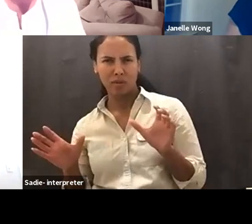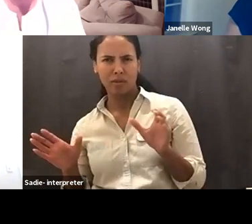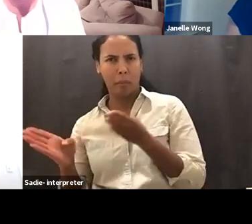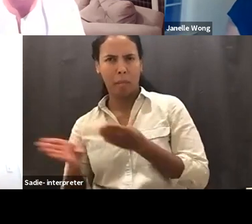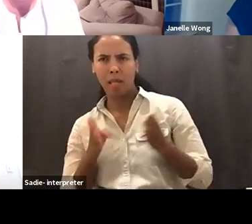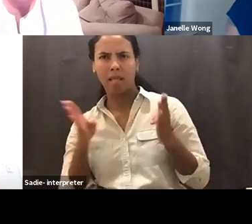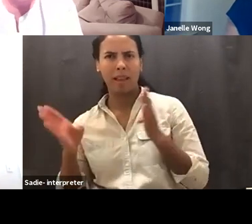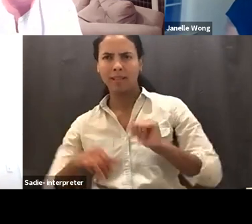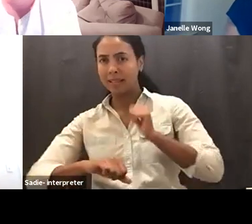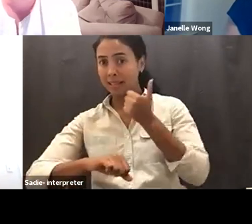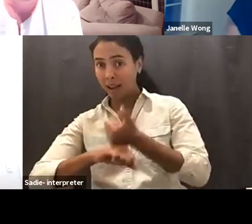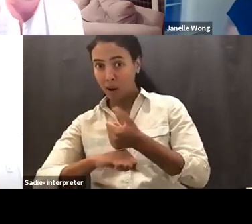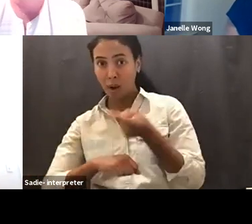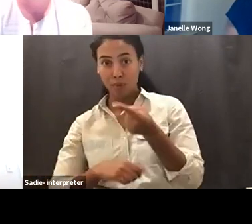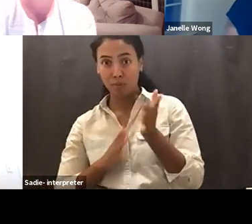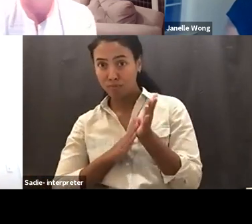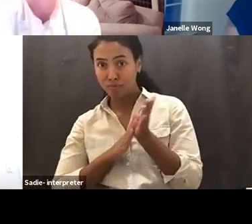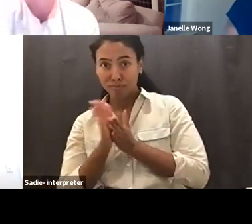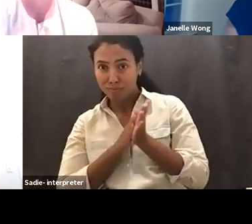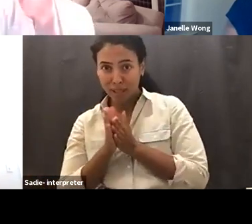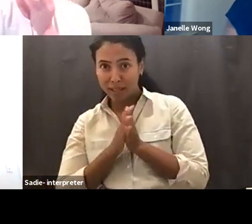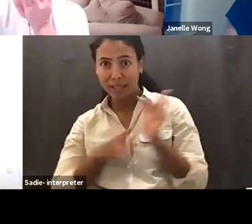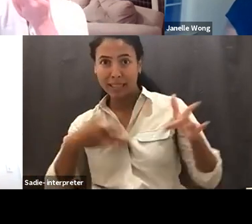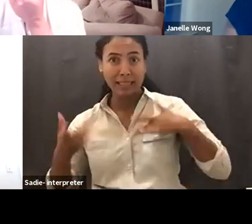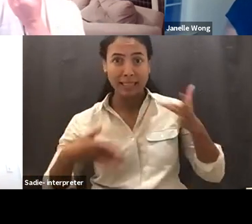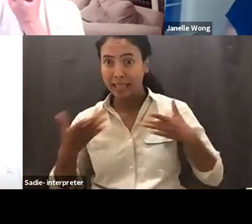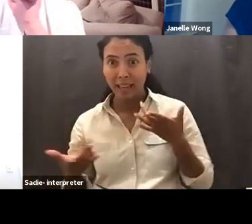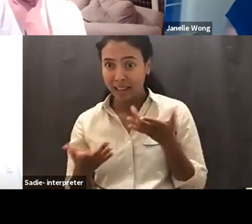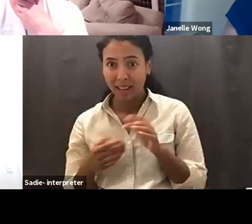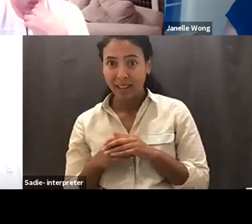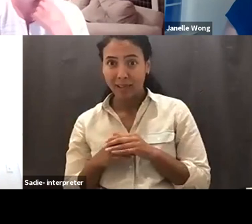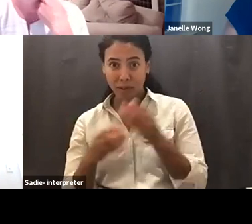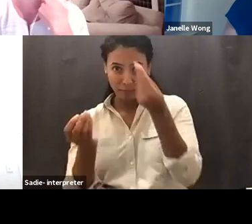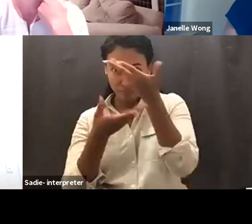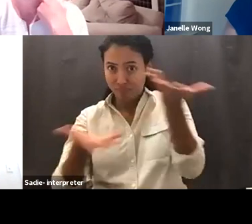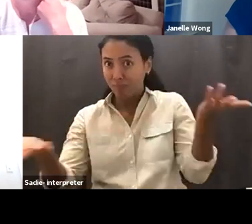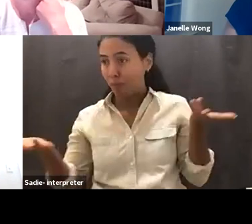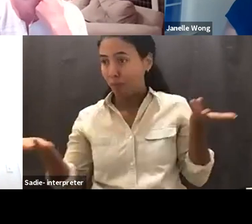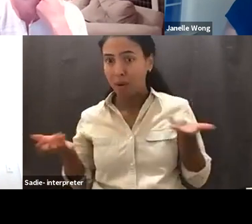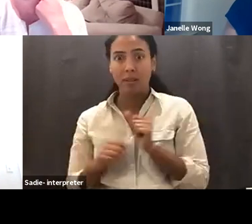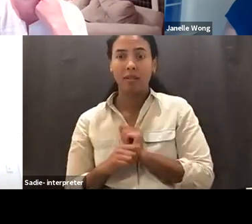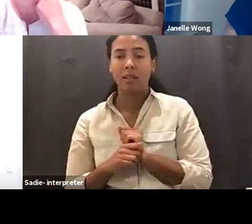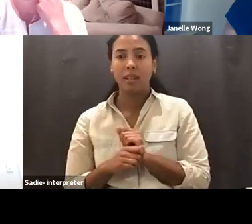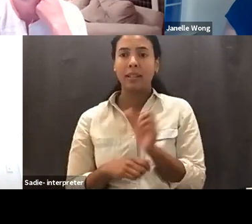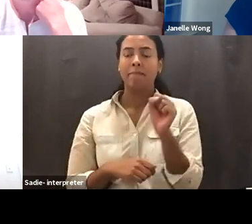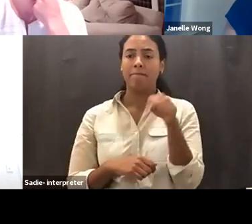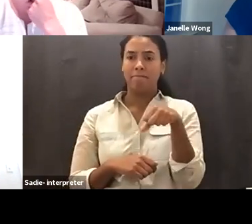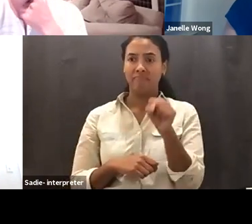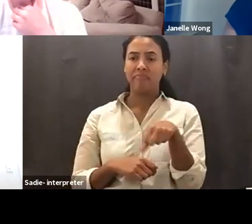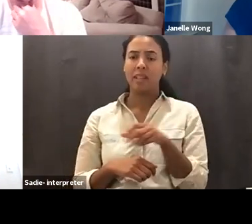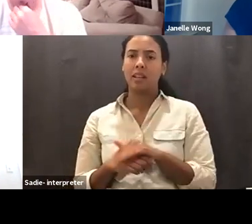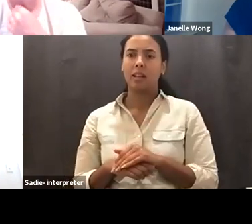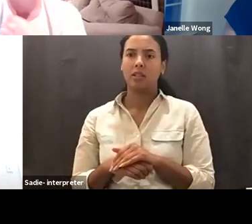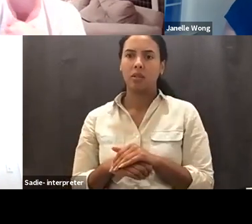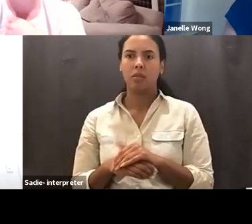look out over the next few weeks? Yeah, I mean, I will just echo Odette, like the fact that young